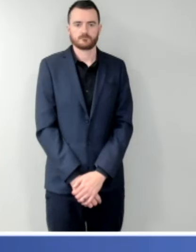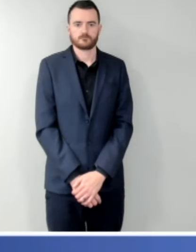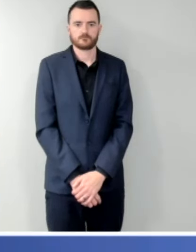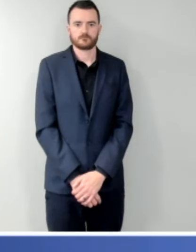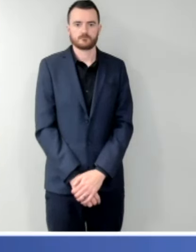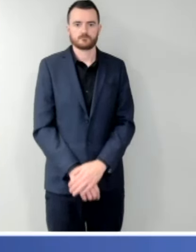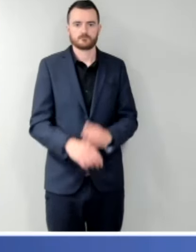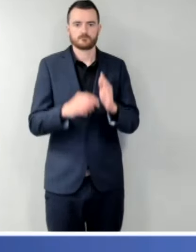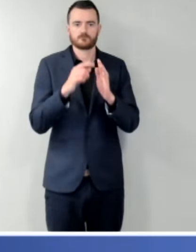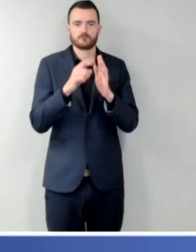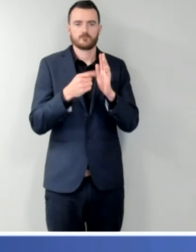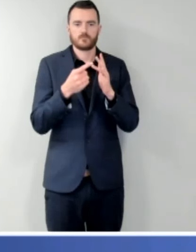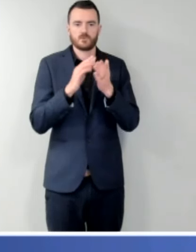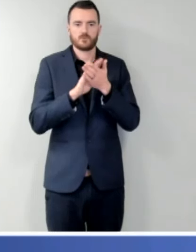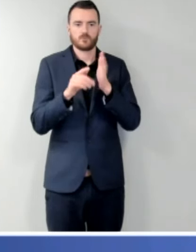Johannes van den Hend.